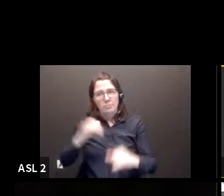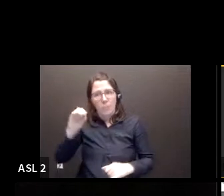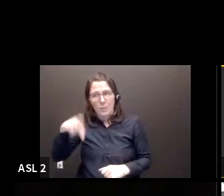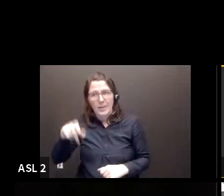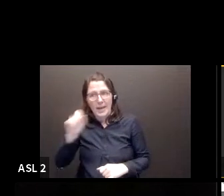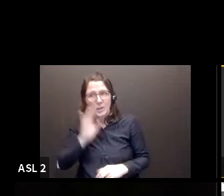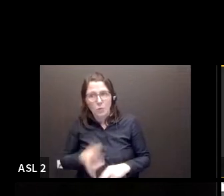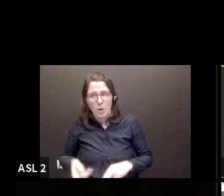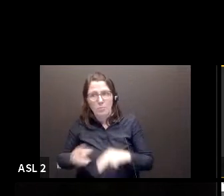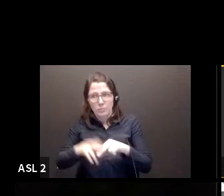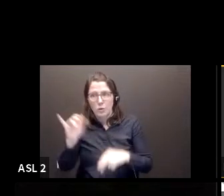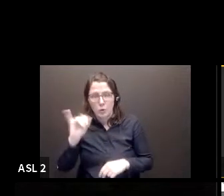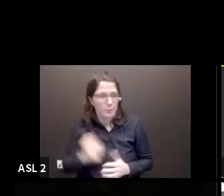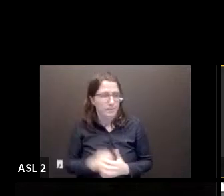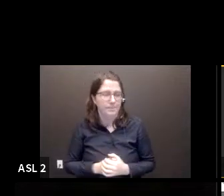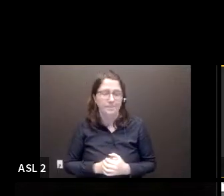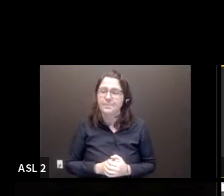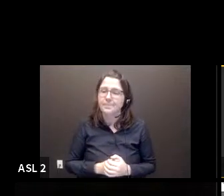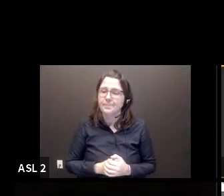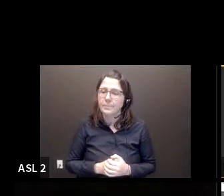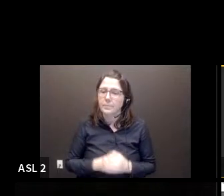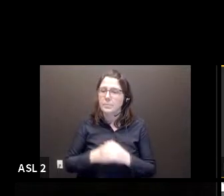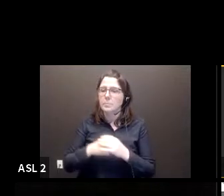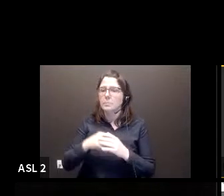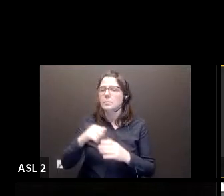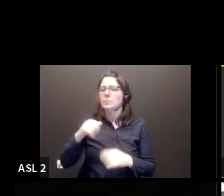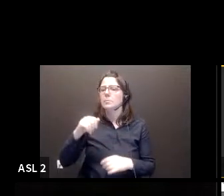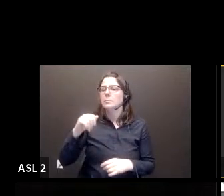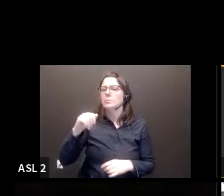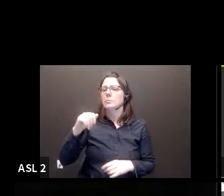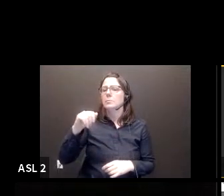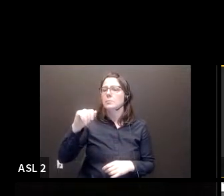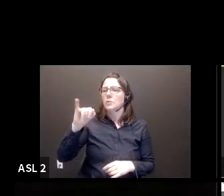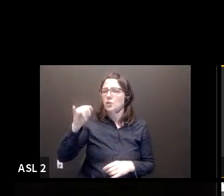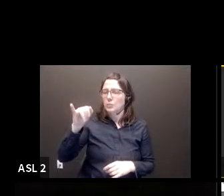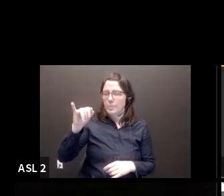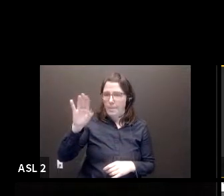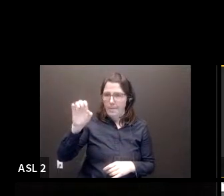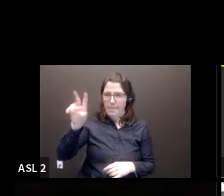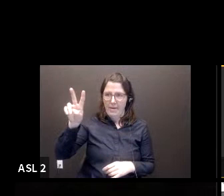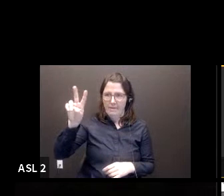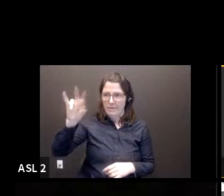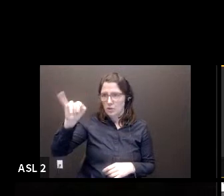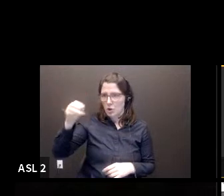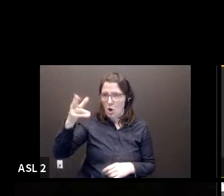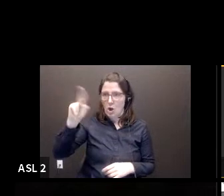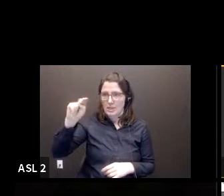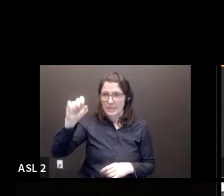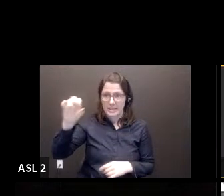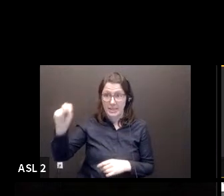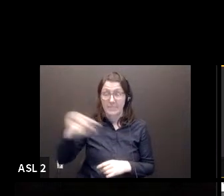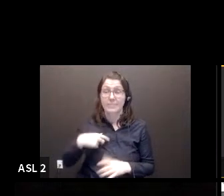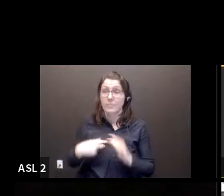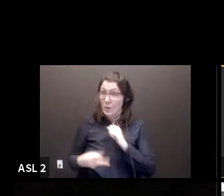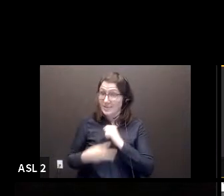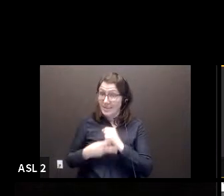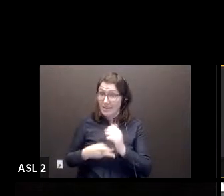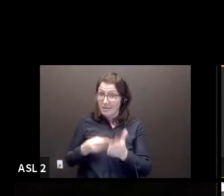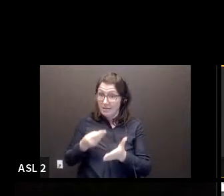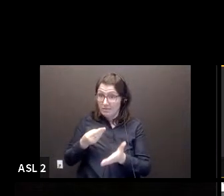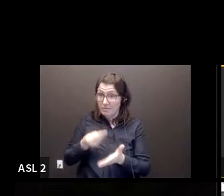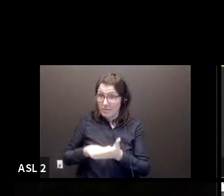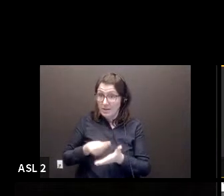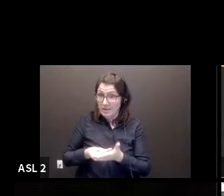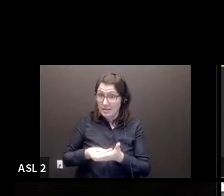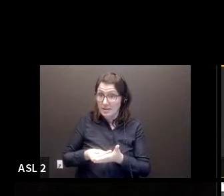so in table one are the efficiencies and reductions being used to fund and staff the